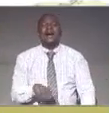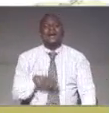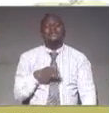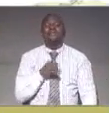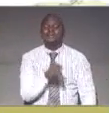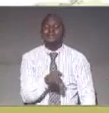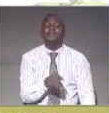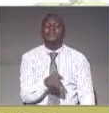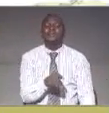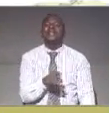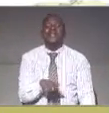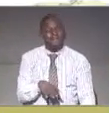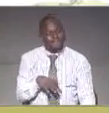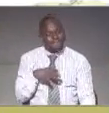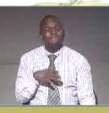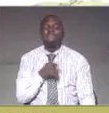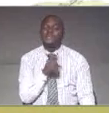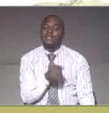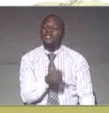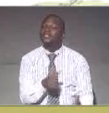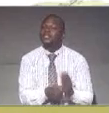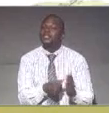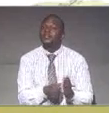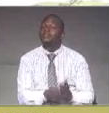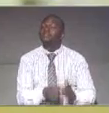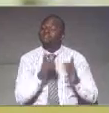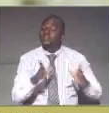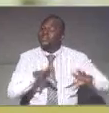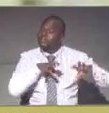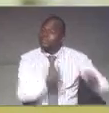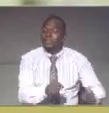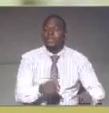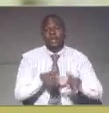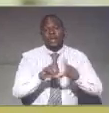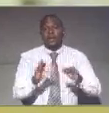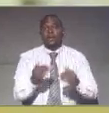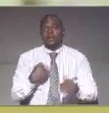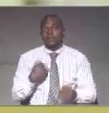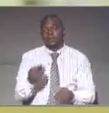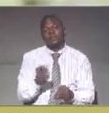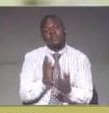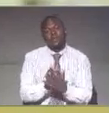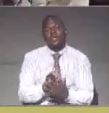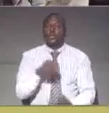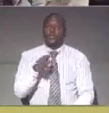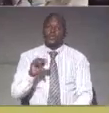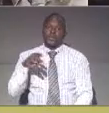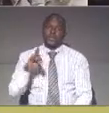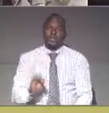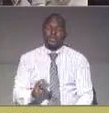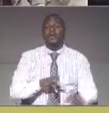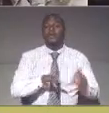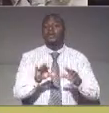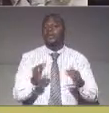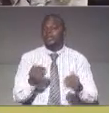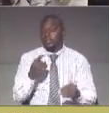is a classic case of land grabbing. The problem seems to be between the UPDF and the locals